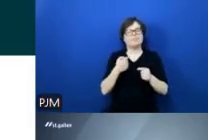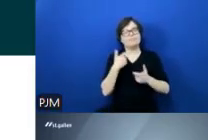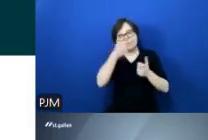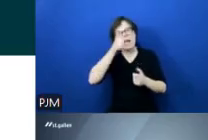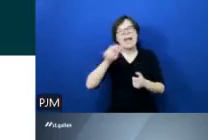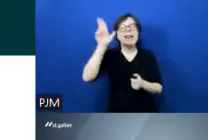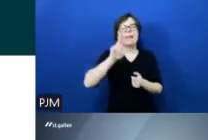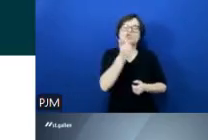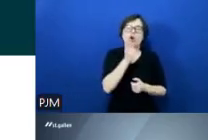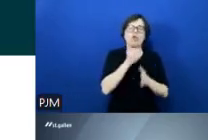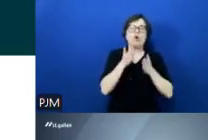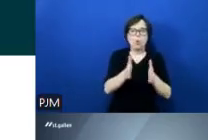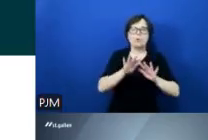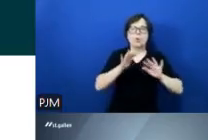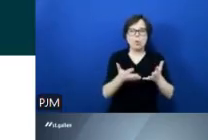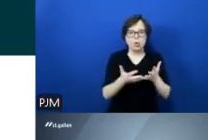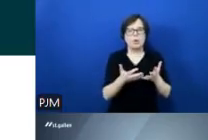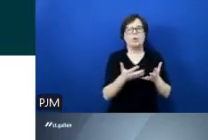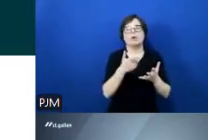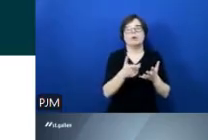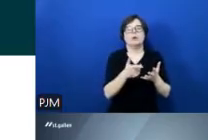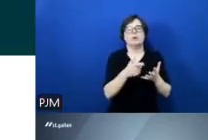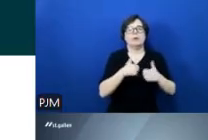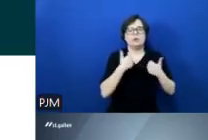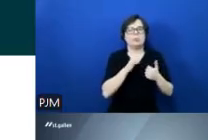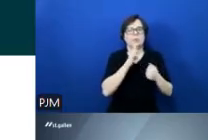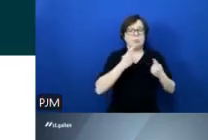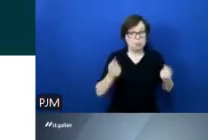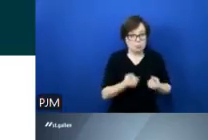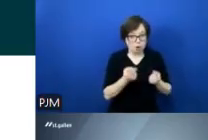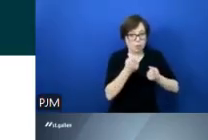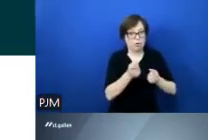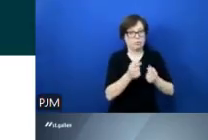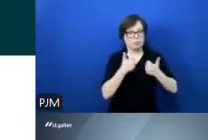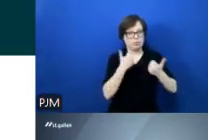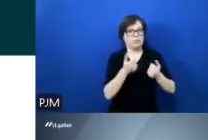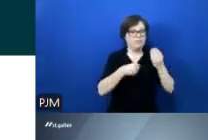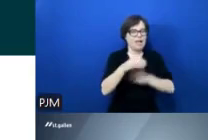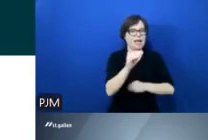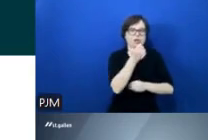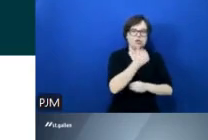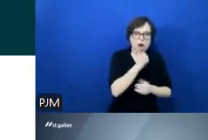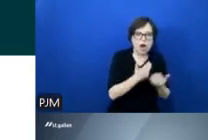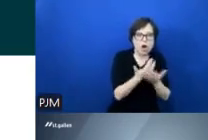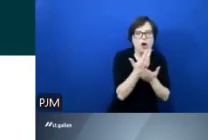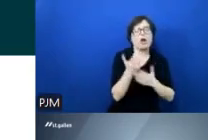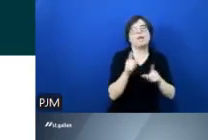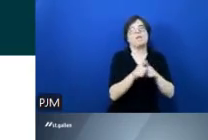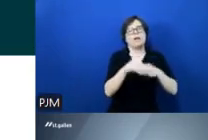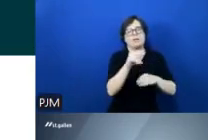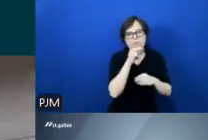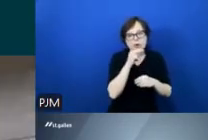starting now. We want to promote the green infrastructure combined with rainwater management in street redesign